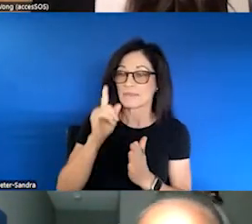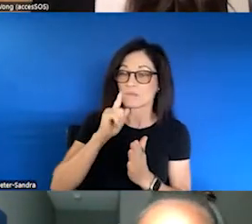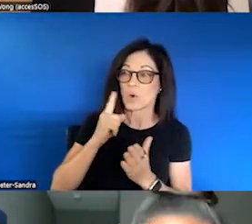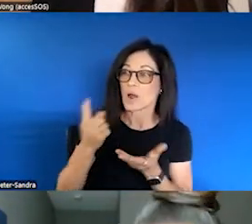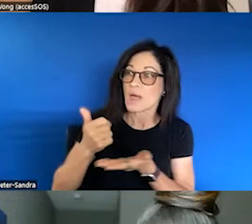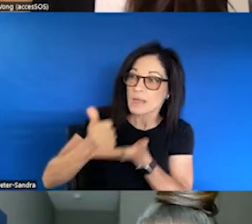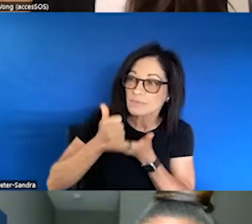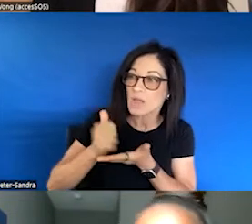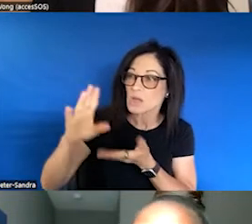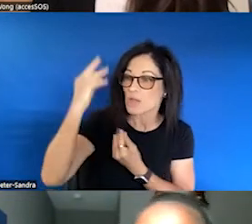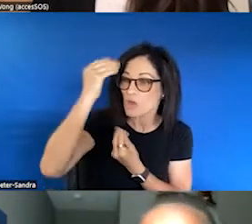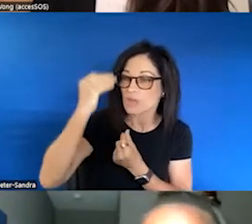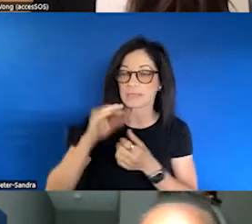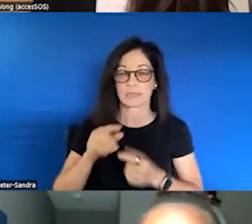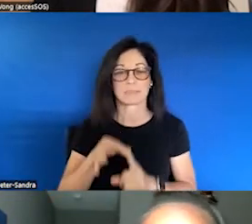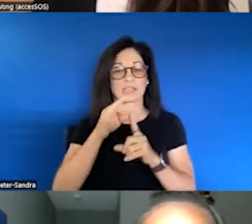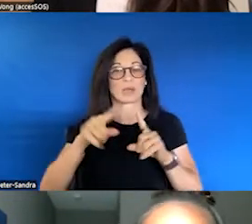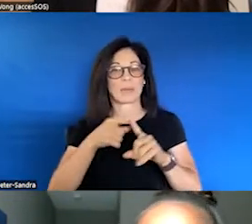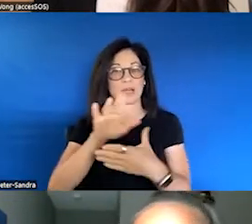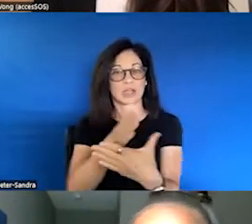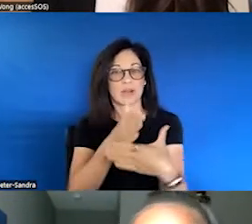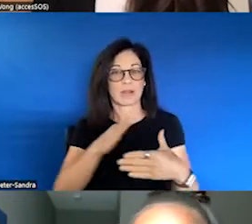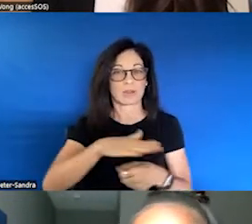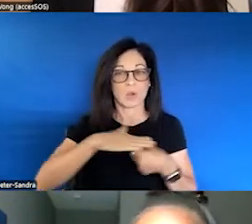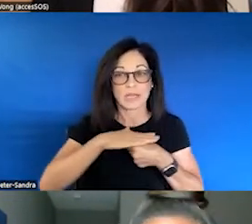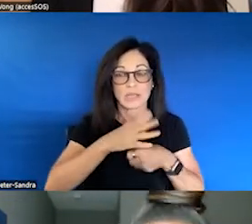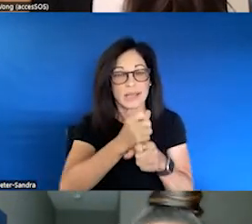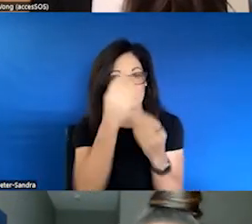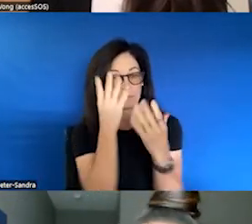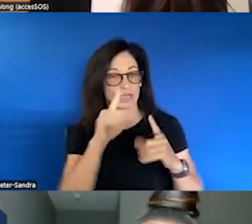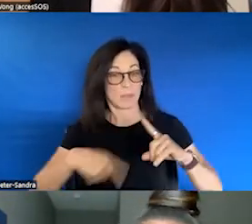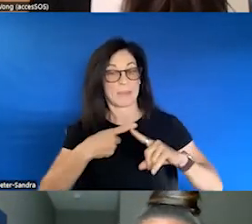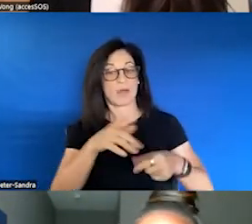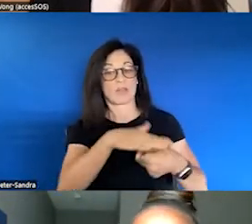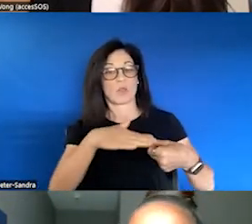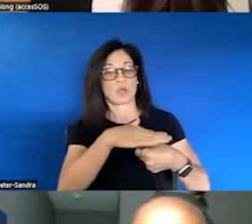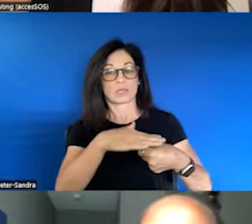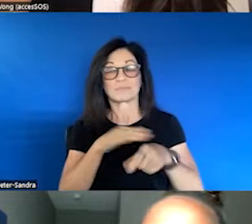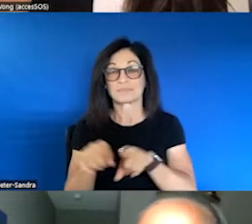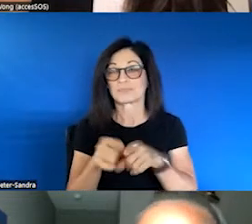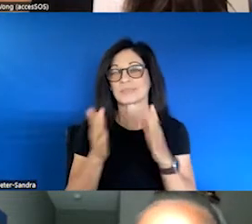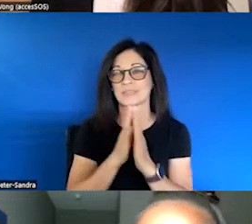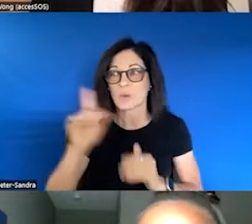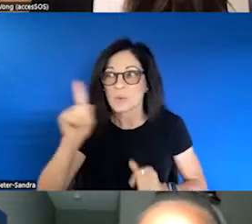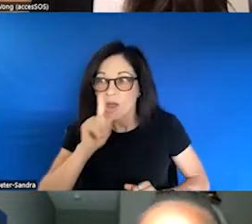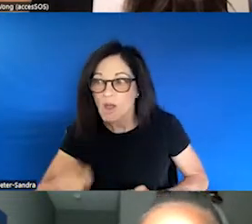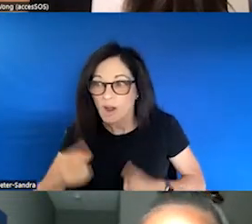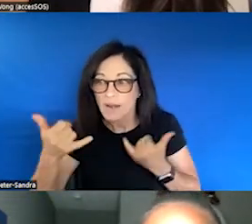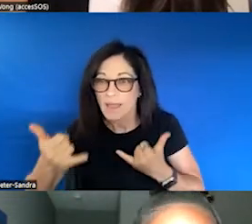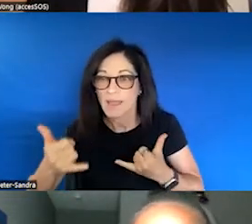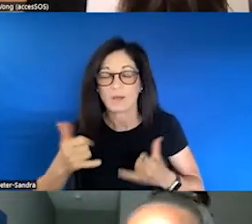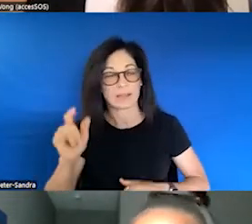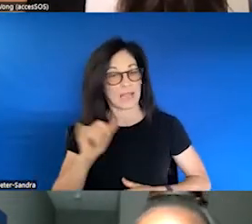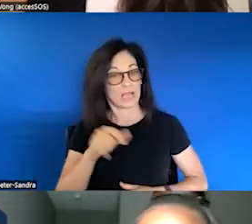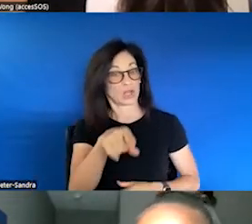insight, particularly on sharing the location, getting information about the location, and also asking where they're located. Like, are